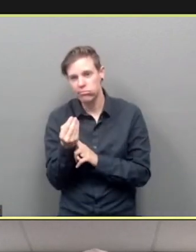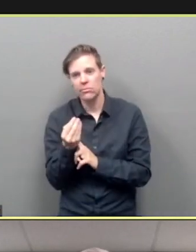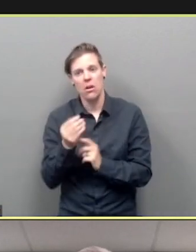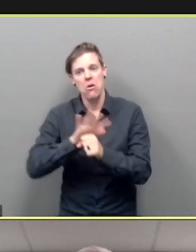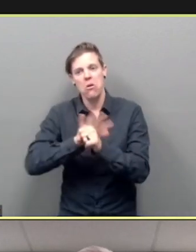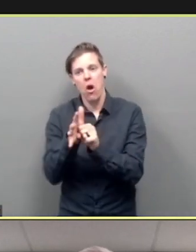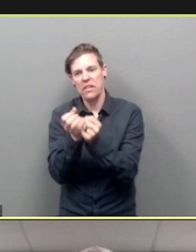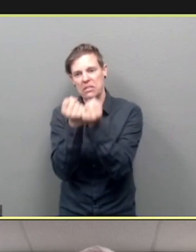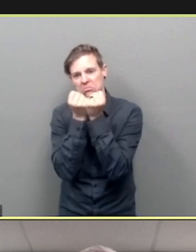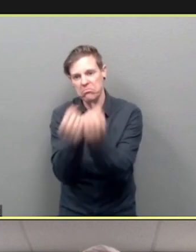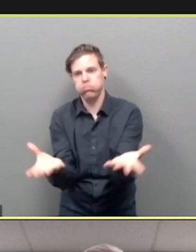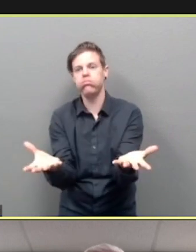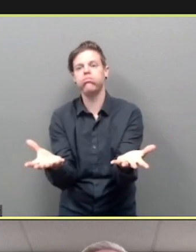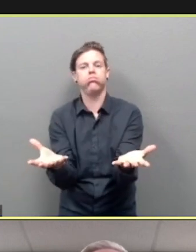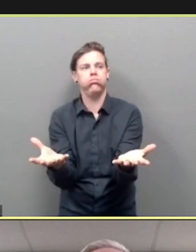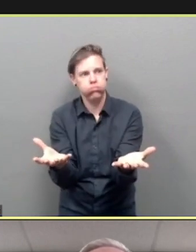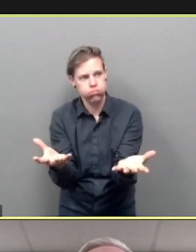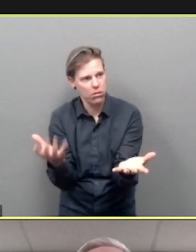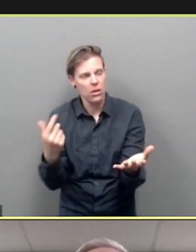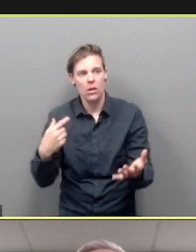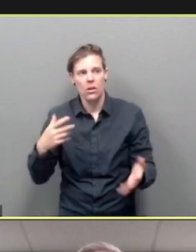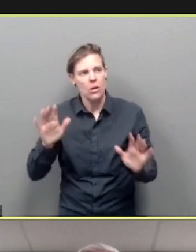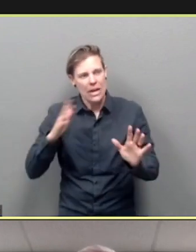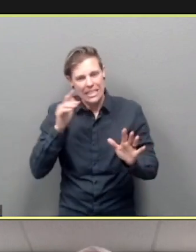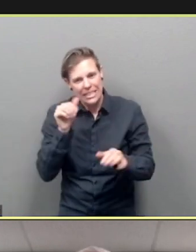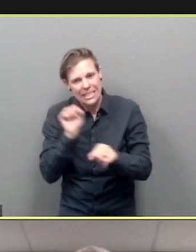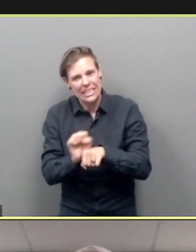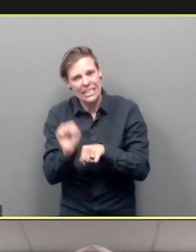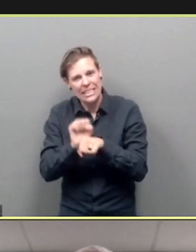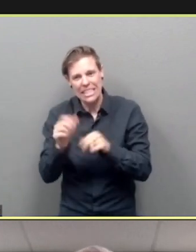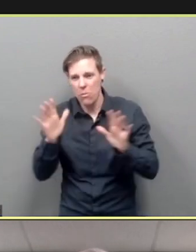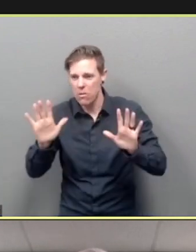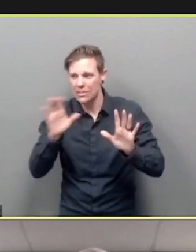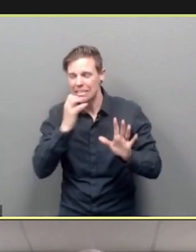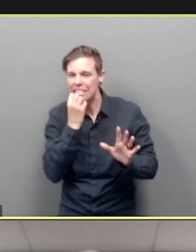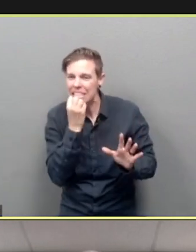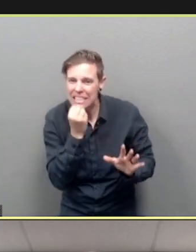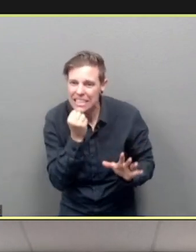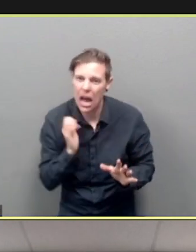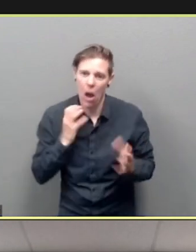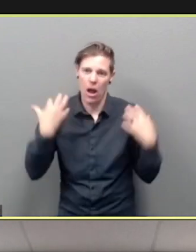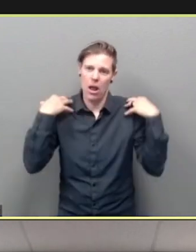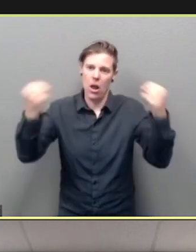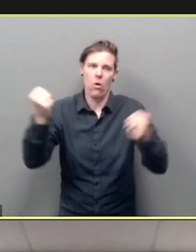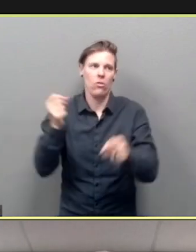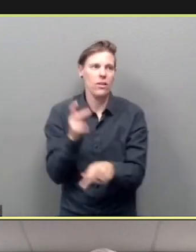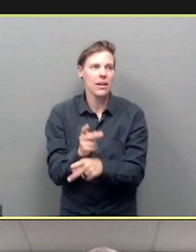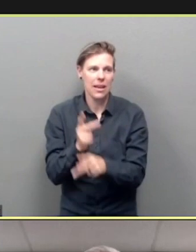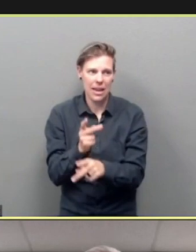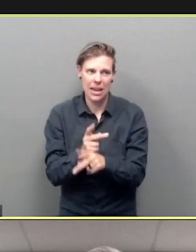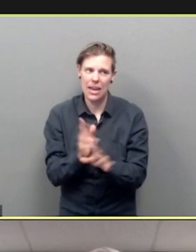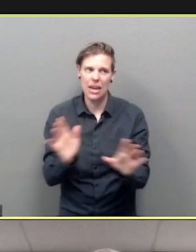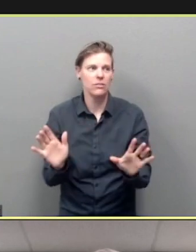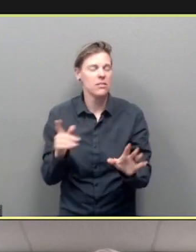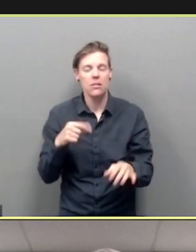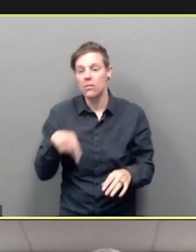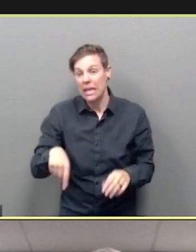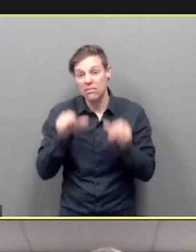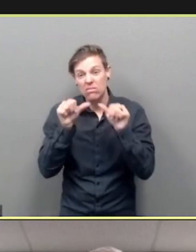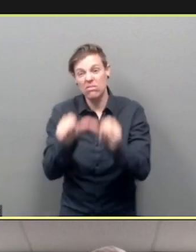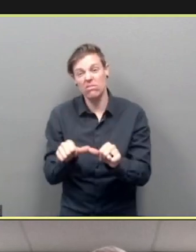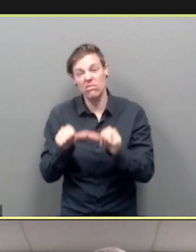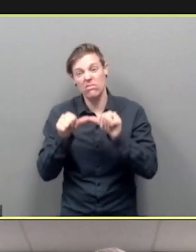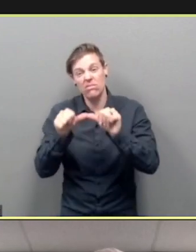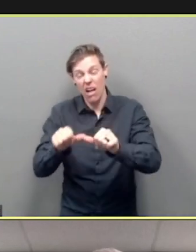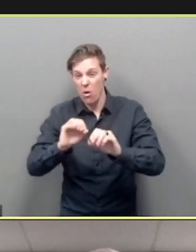frankly giving up their healthcare careers because of the relentlessness of the work